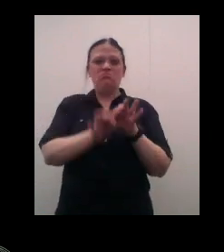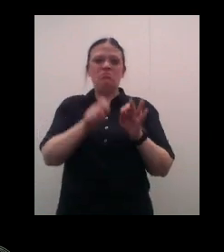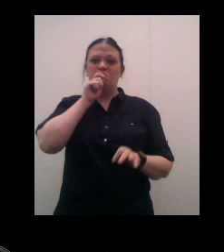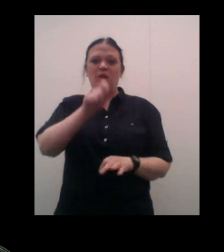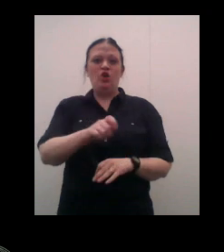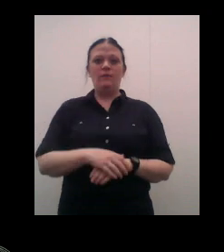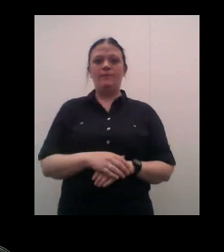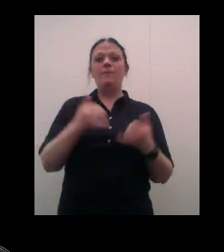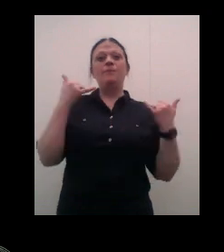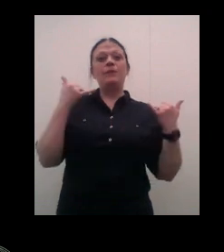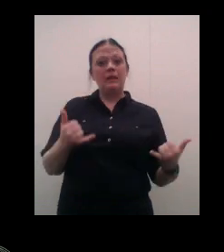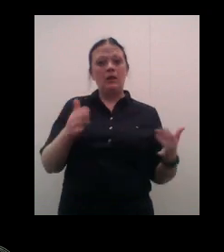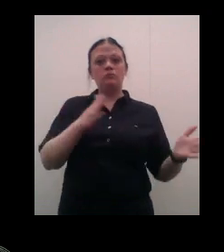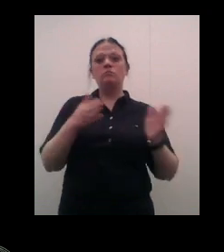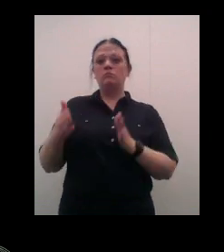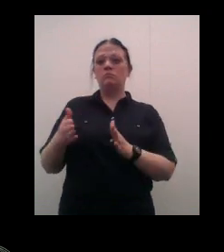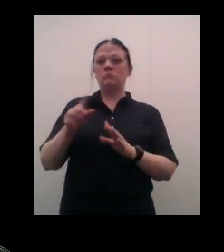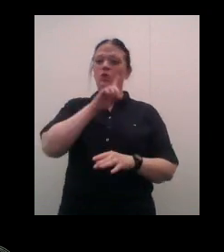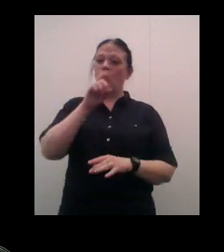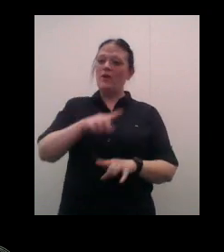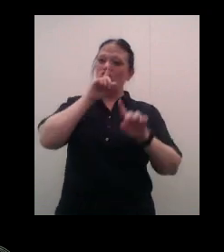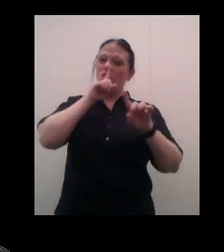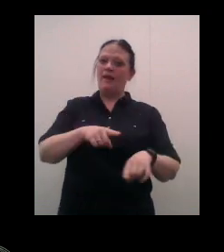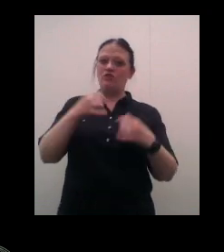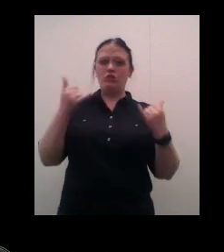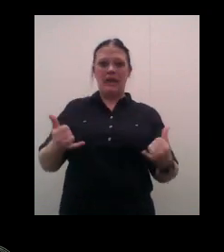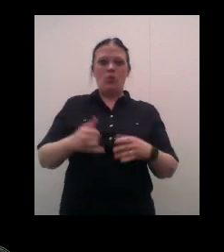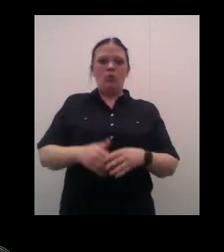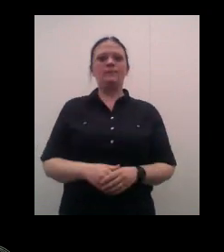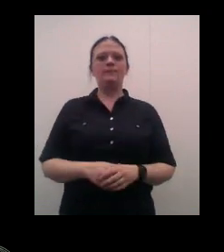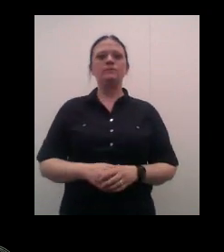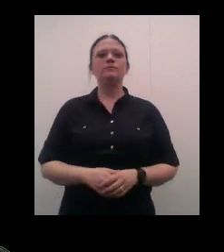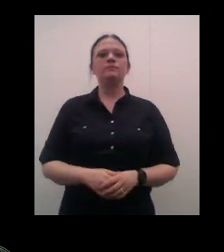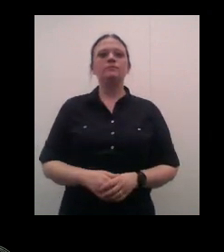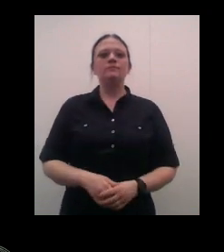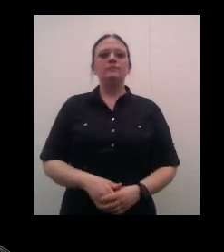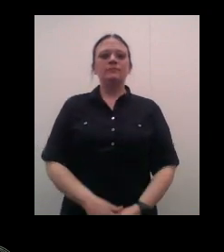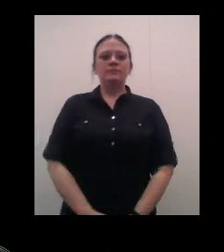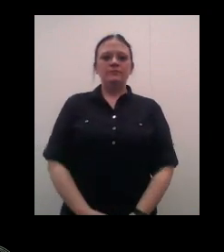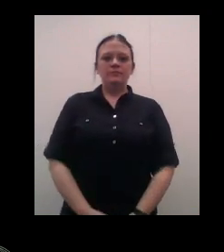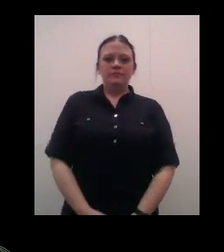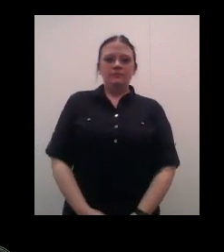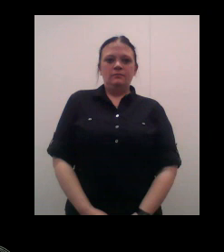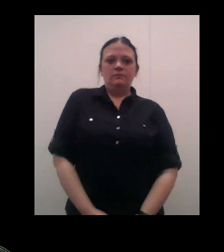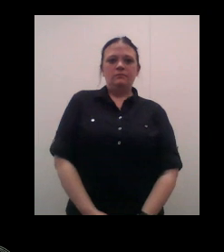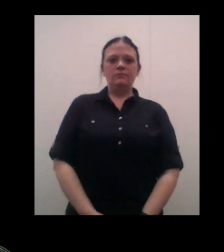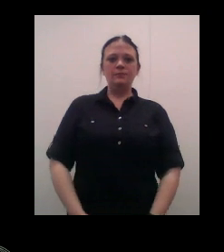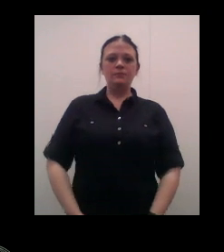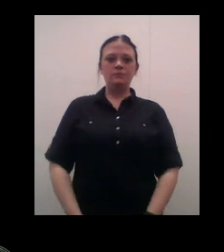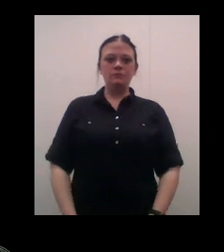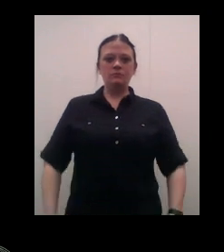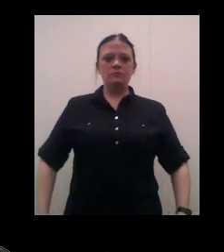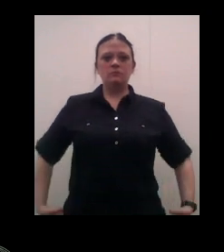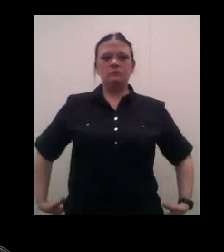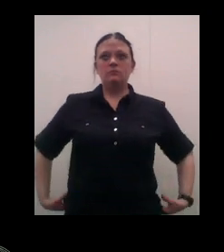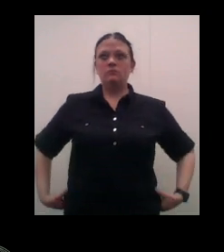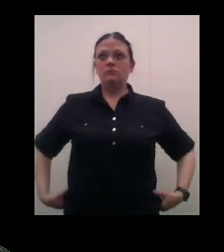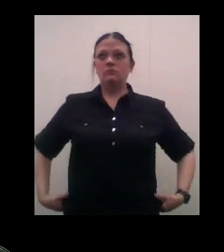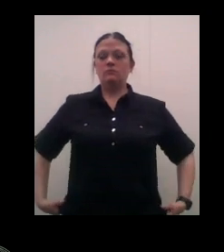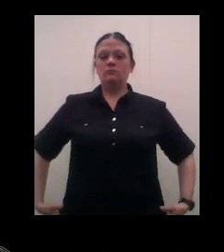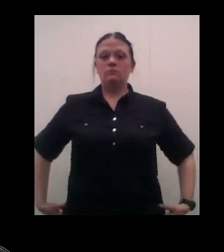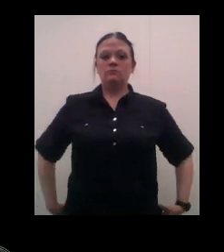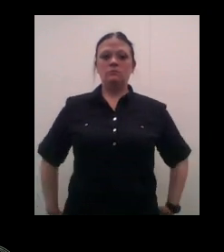I'd like to turn it over to the question and answer period right now. So I think we're open now. Let